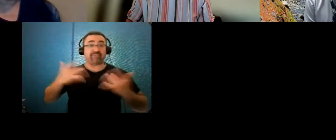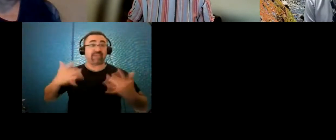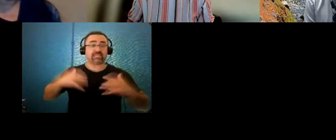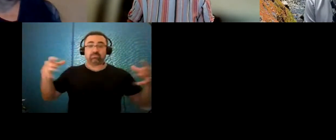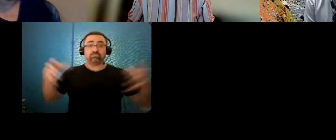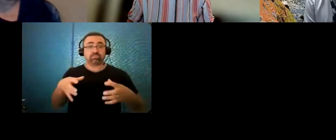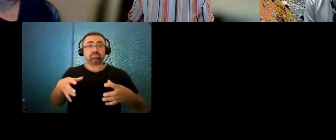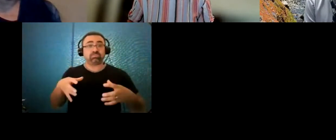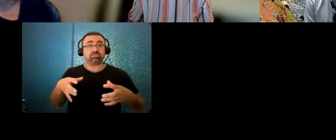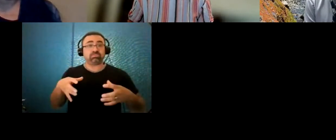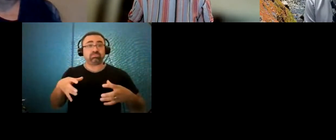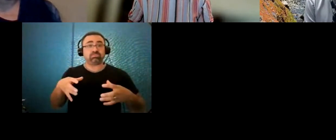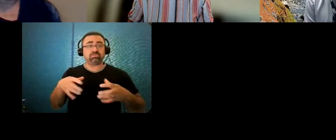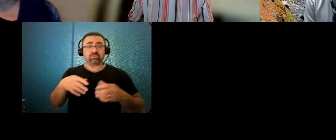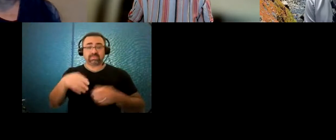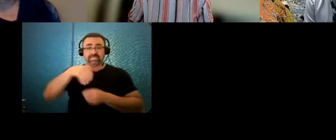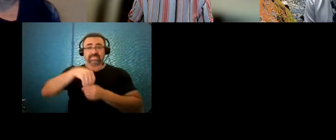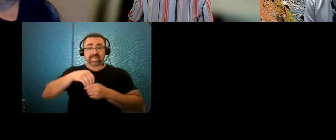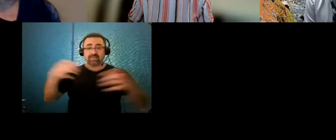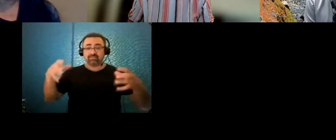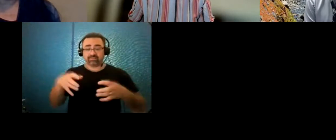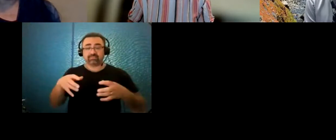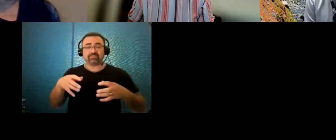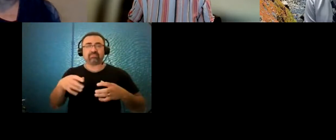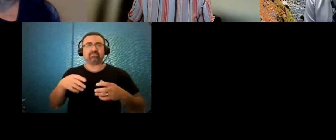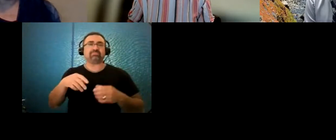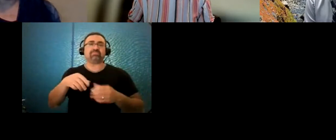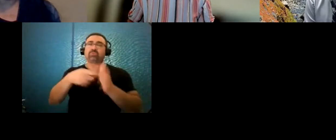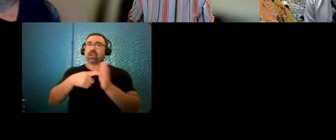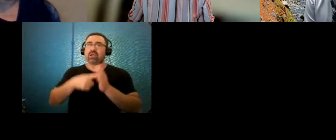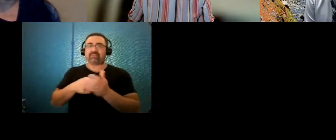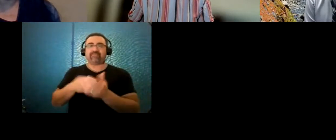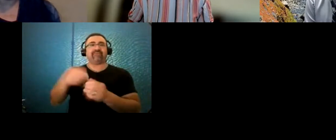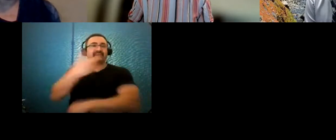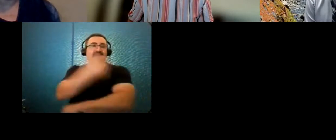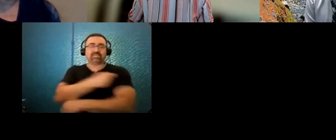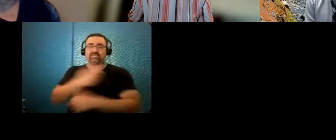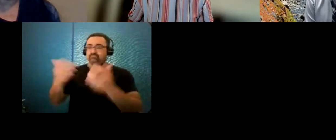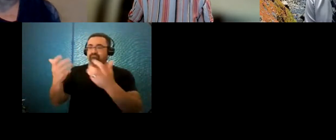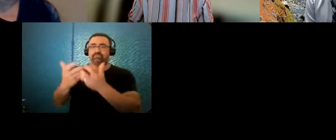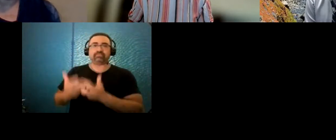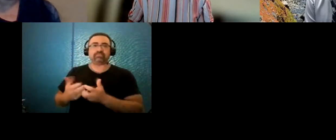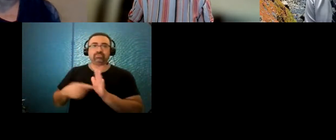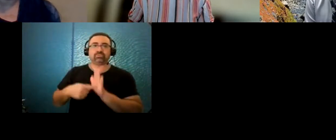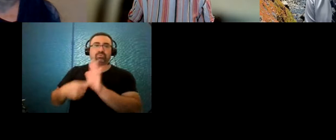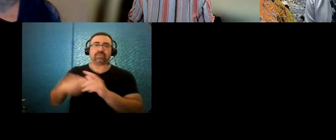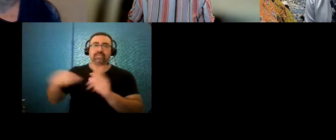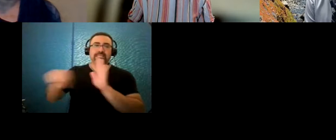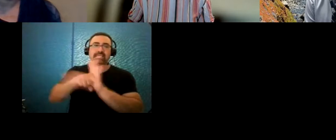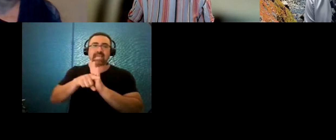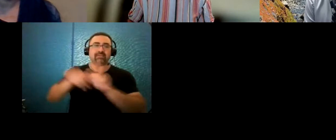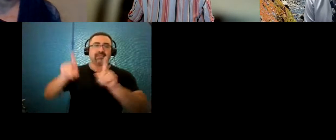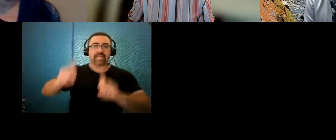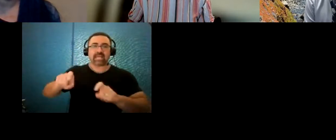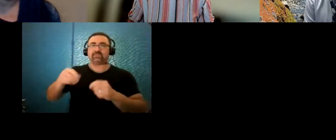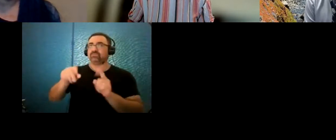events, will be required to do vaccine verification and verification of a negative test in order to